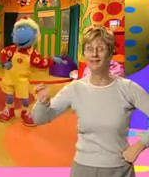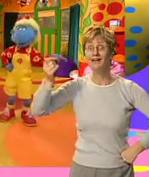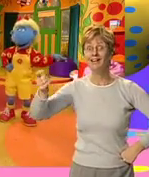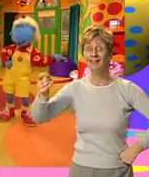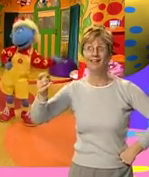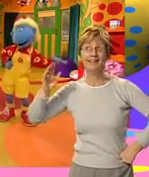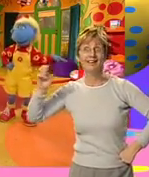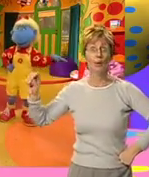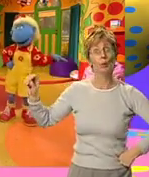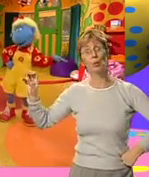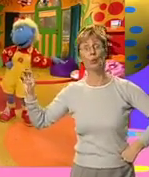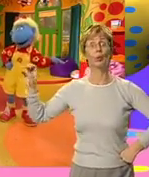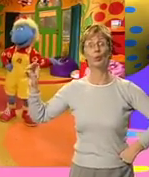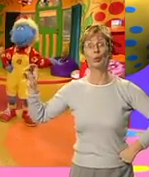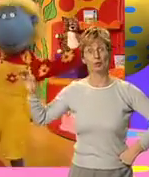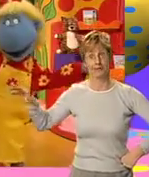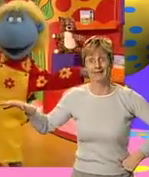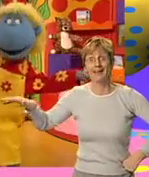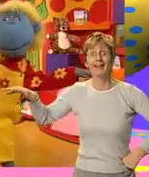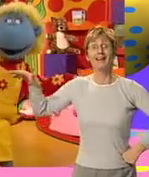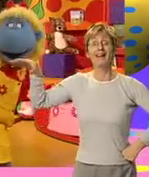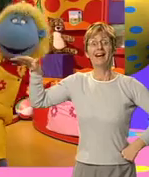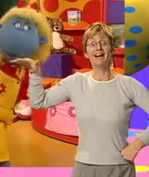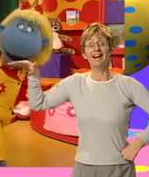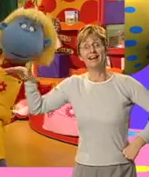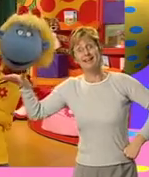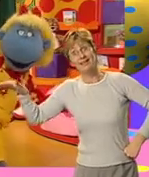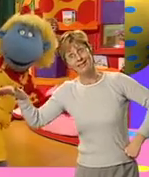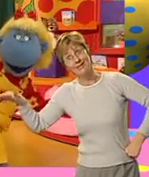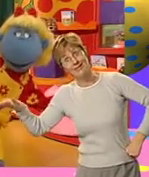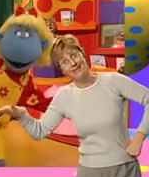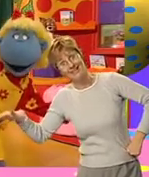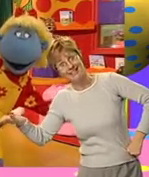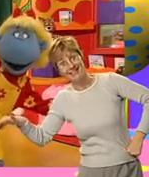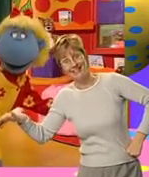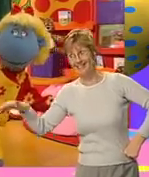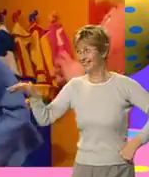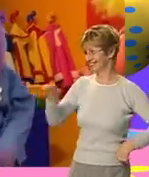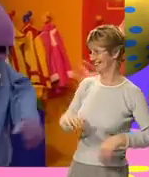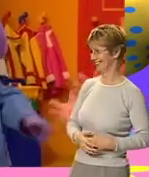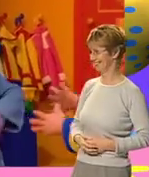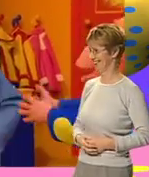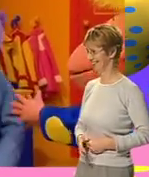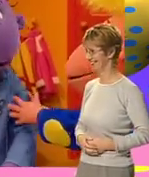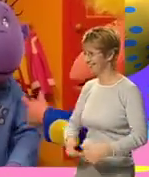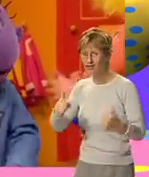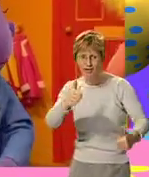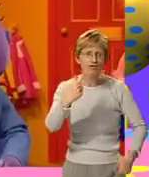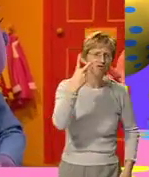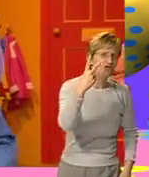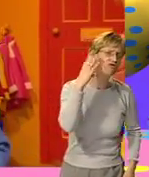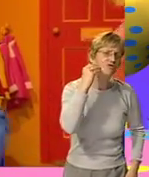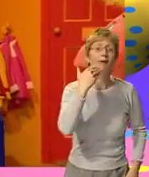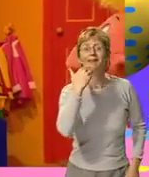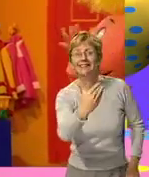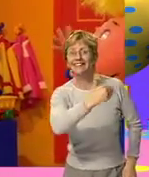kettle's boiling, hear me shout. Tip me up and pour me out. Oh, two